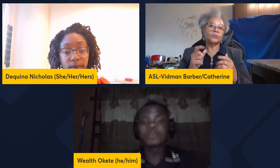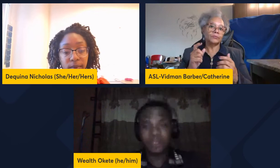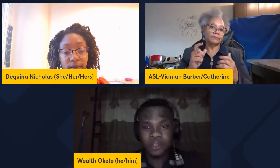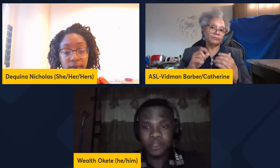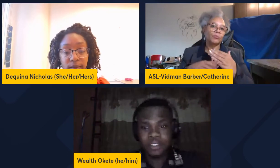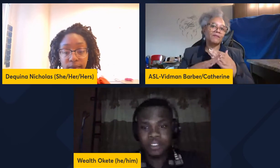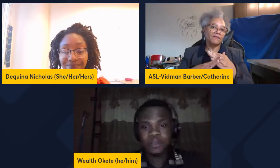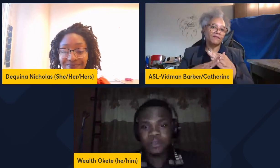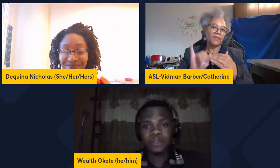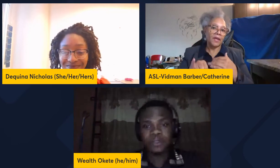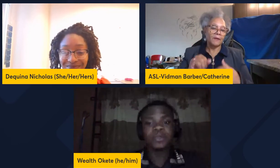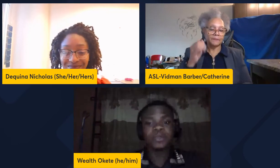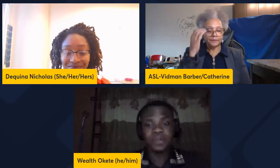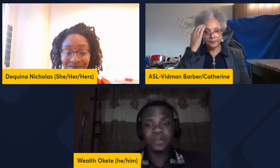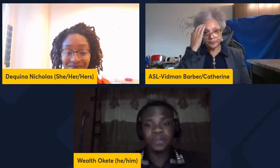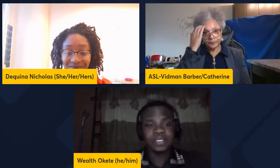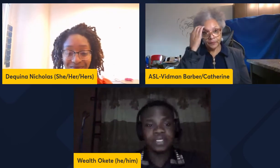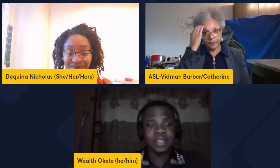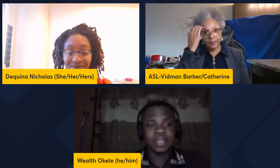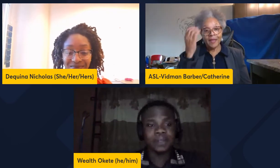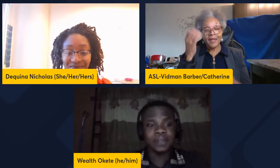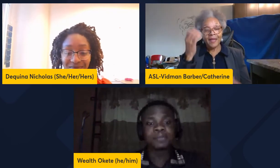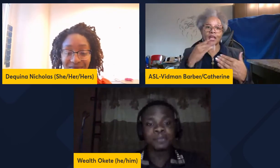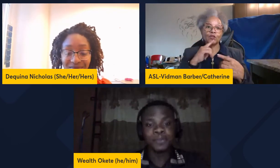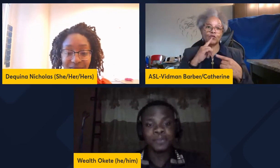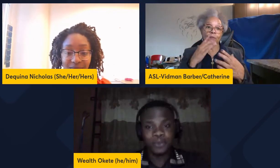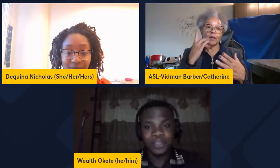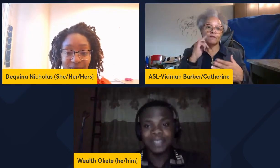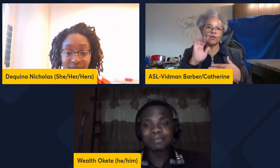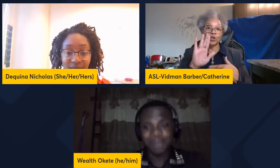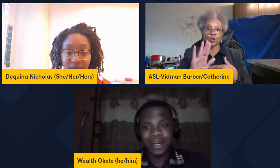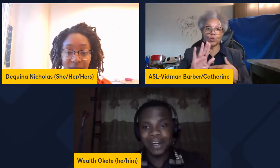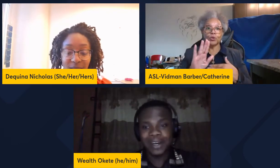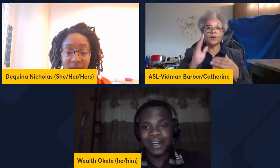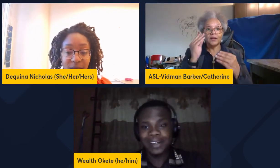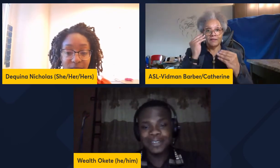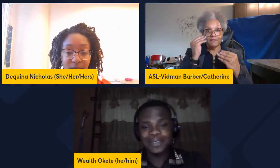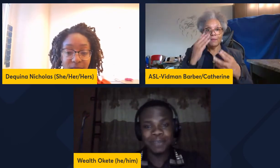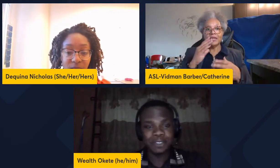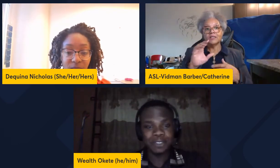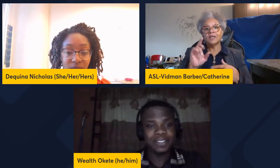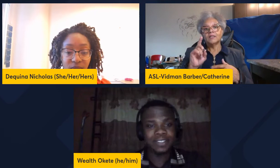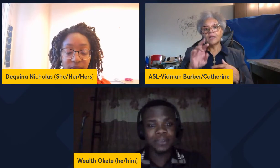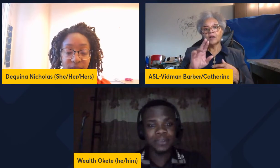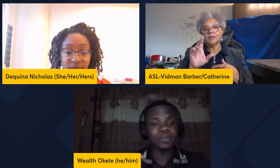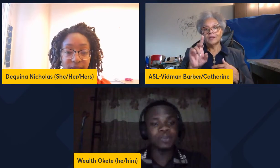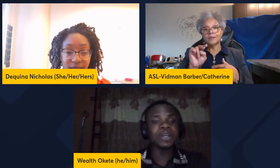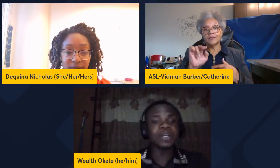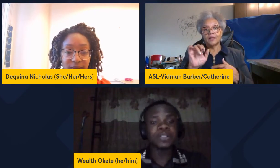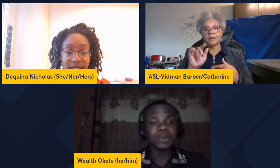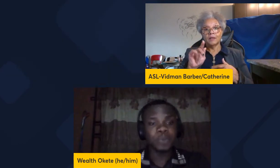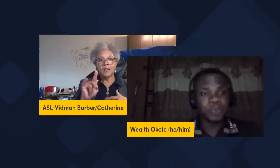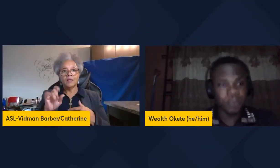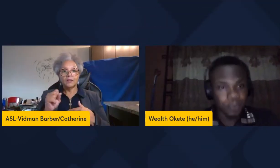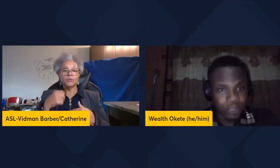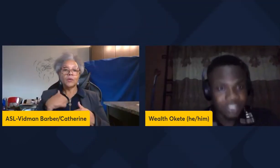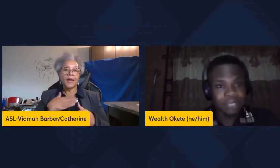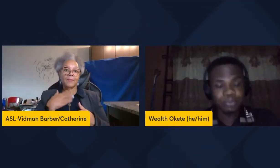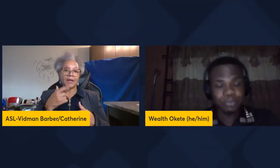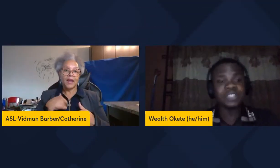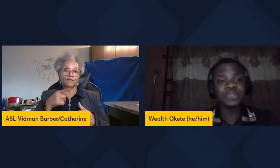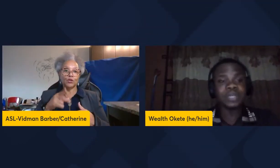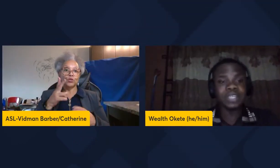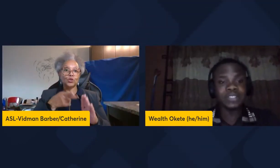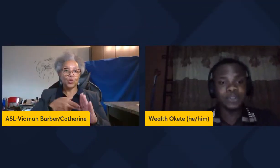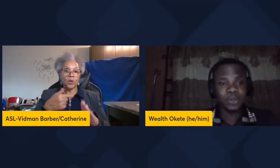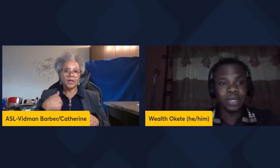Okay, thank you so much for your great talk, Dr. Nicholas. We are glad to have you join us. Thank you so much. So we proceeding